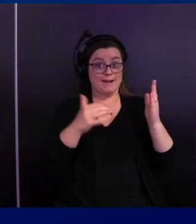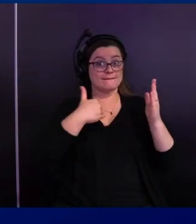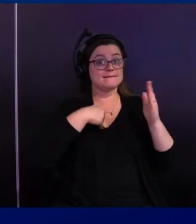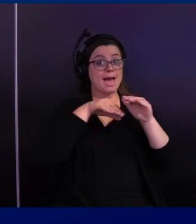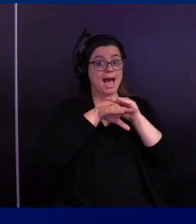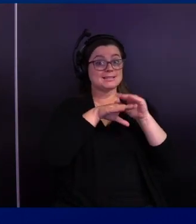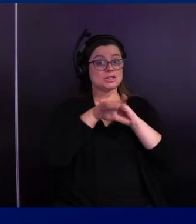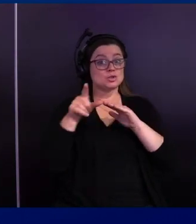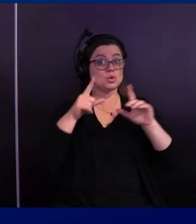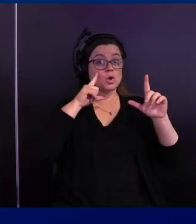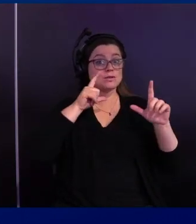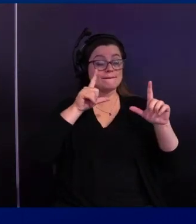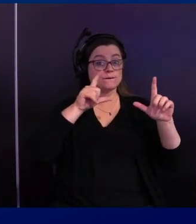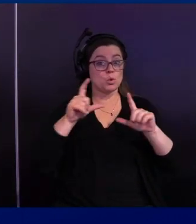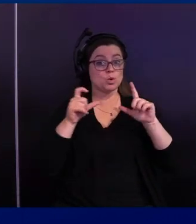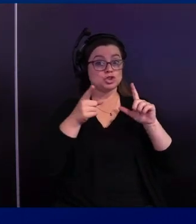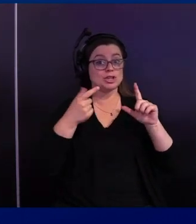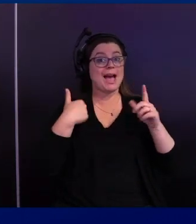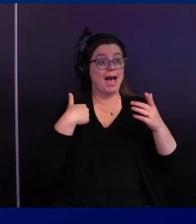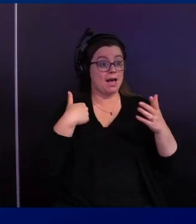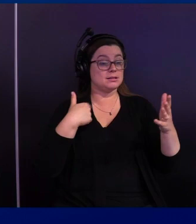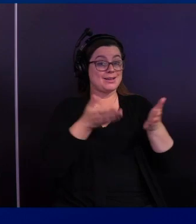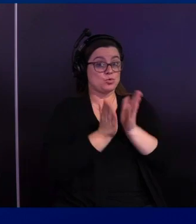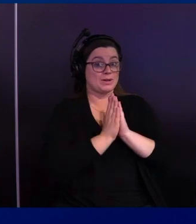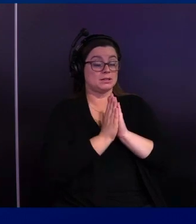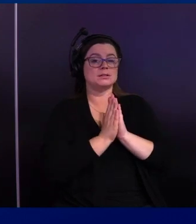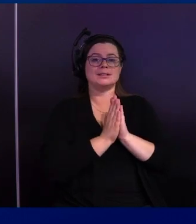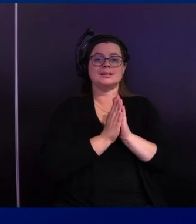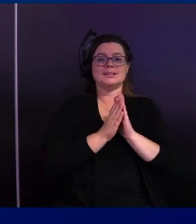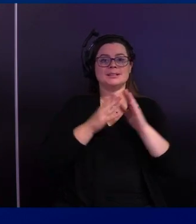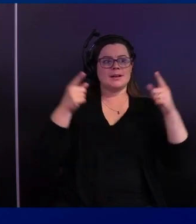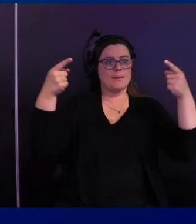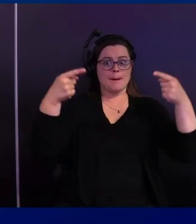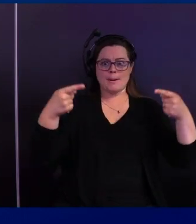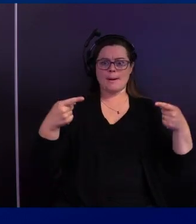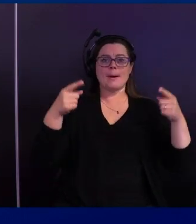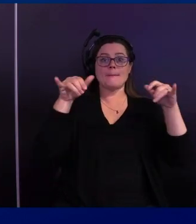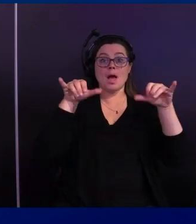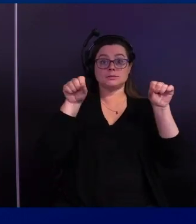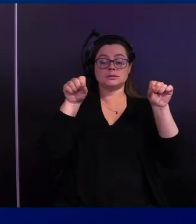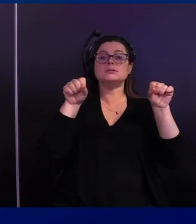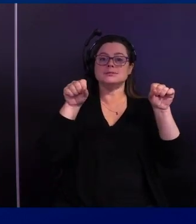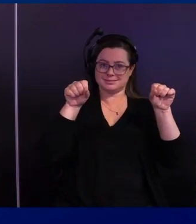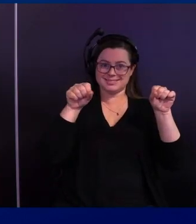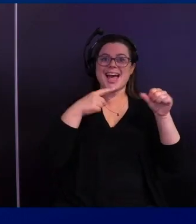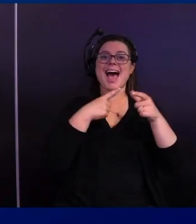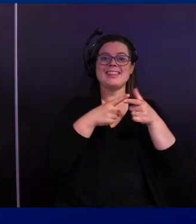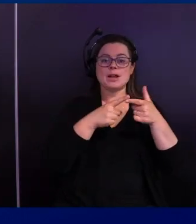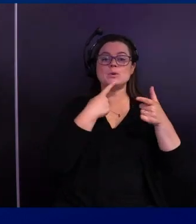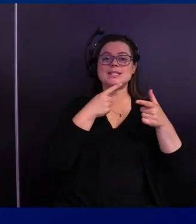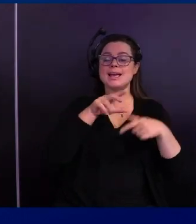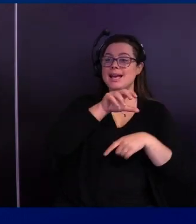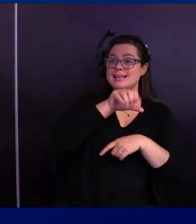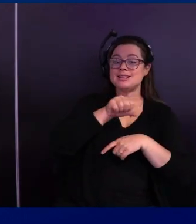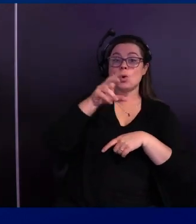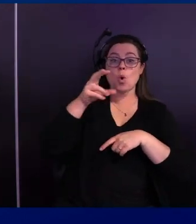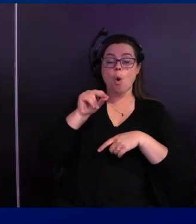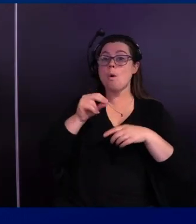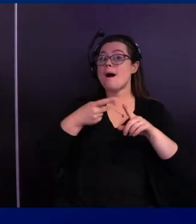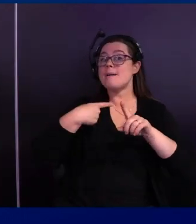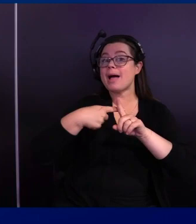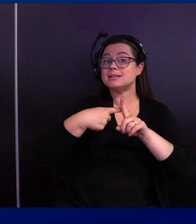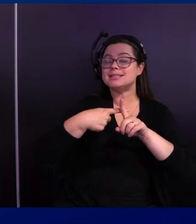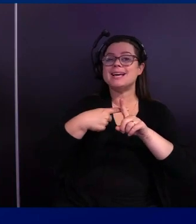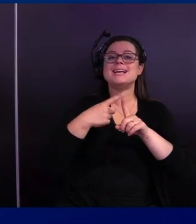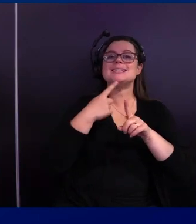she's requesting to? And if it does, it says yes. And it tells, in addition to the answer, to the yes or no answer, it also tells you, why does